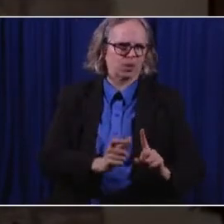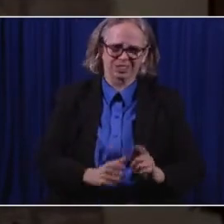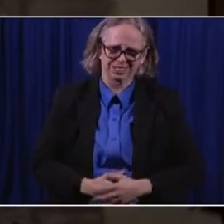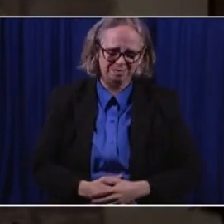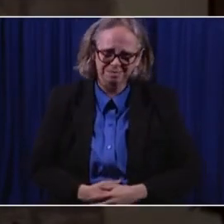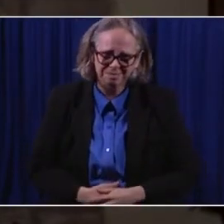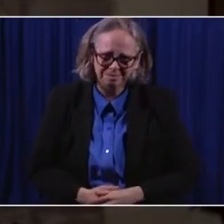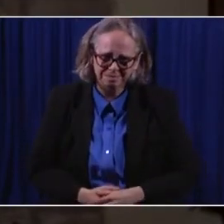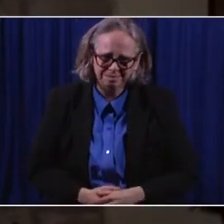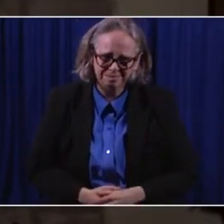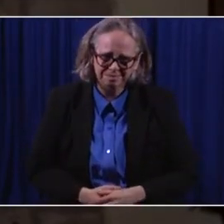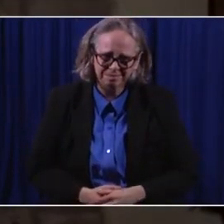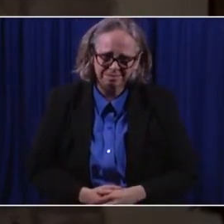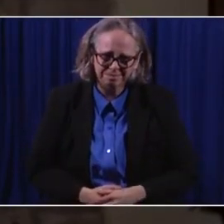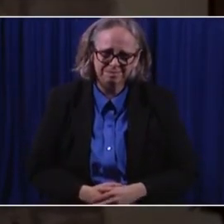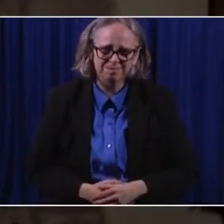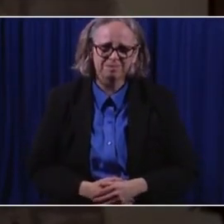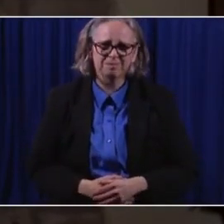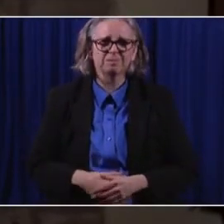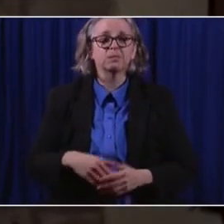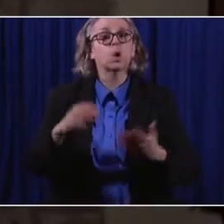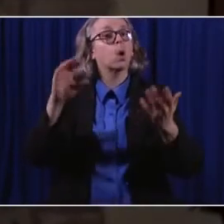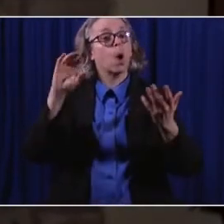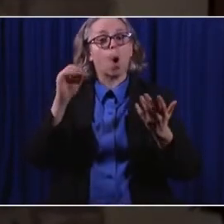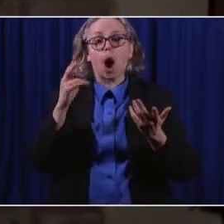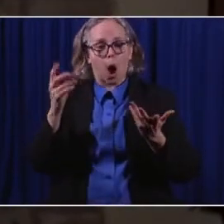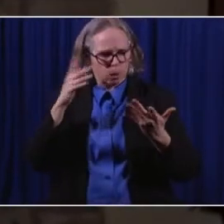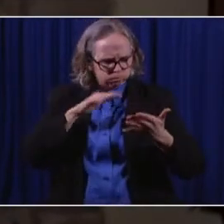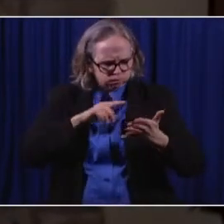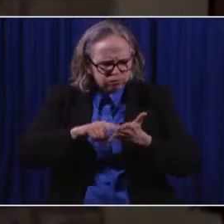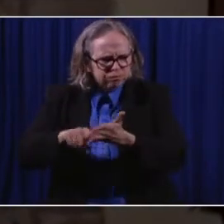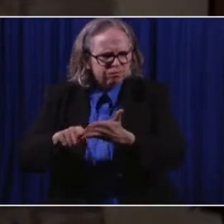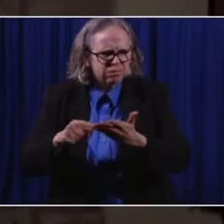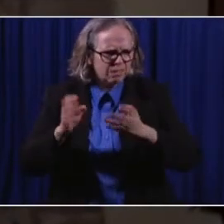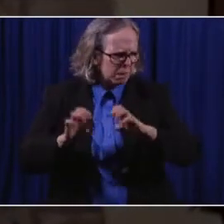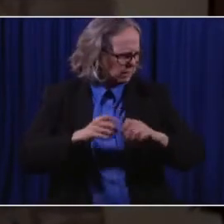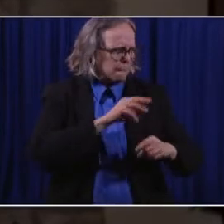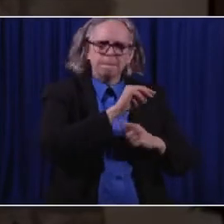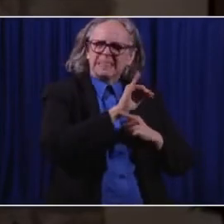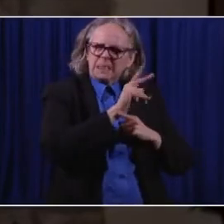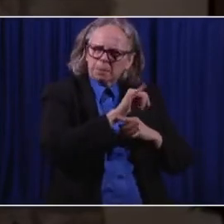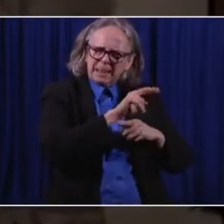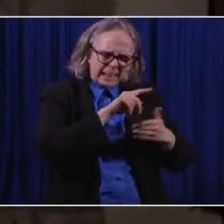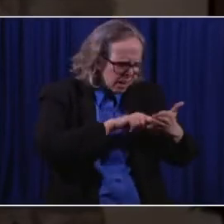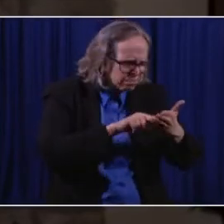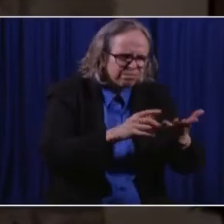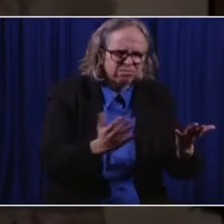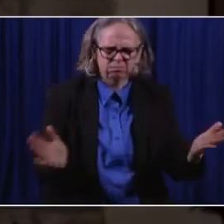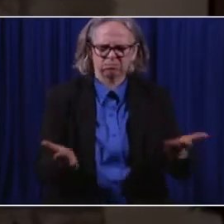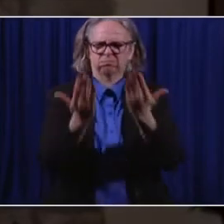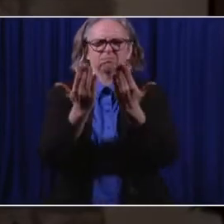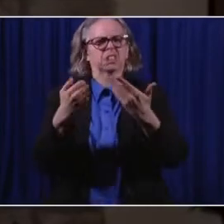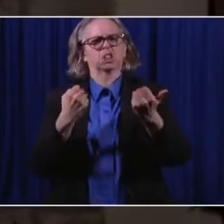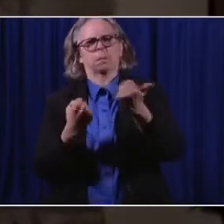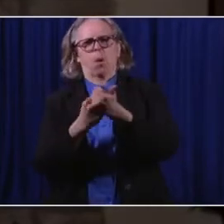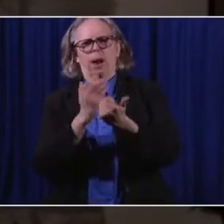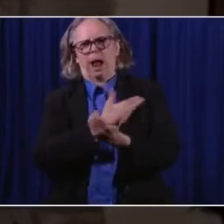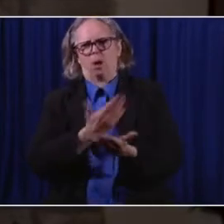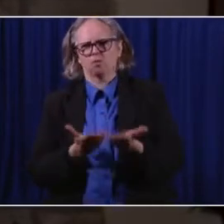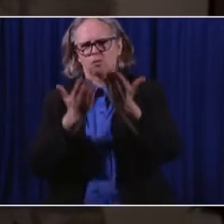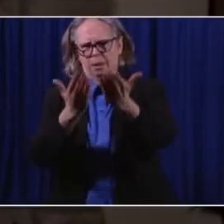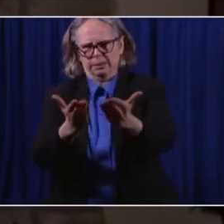talked about and also the study that we did in the state of Ohio. Schools should continue to quarantine exposed students if masking and distancing